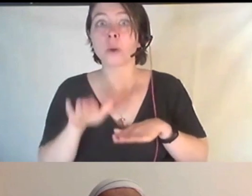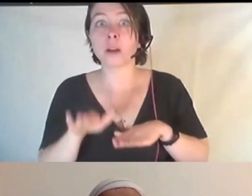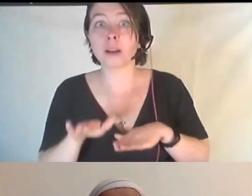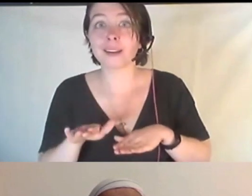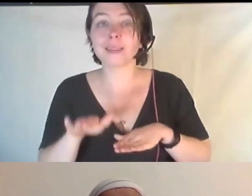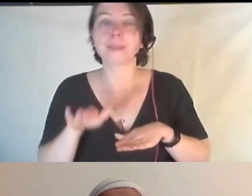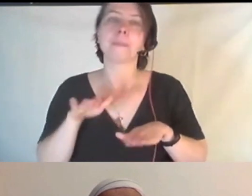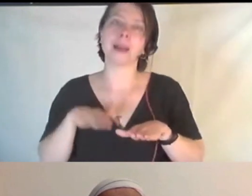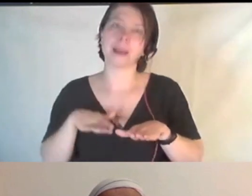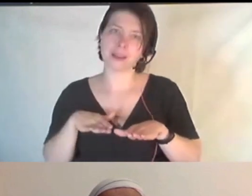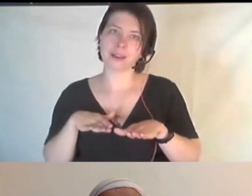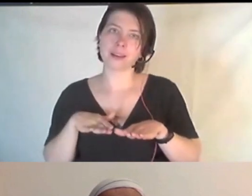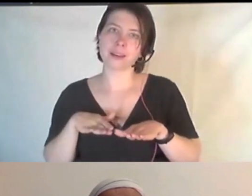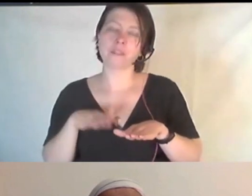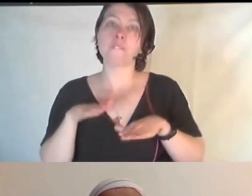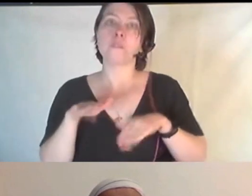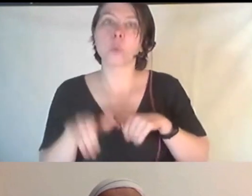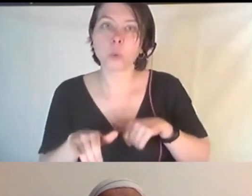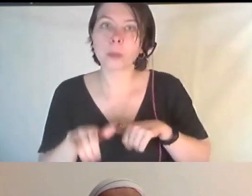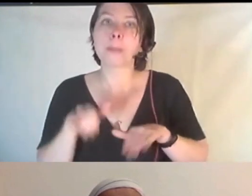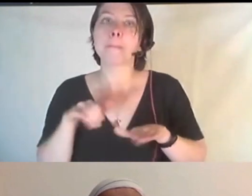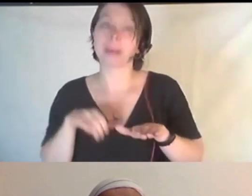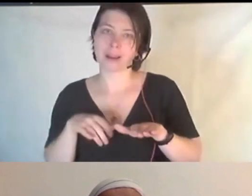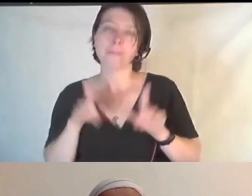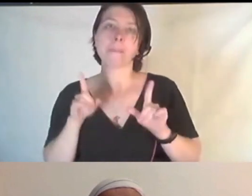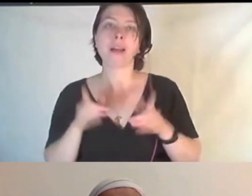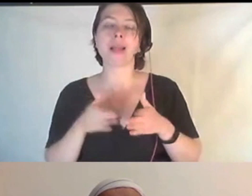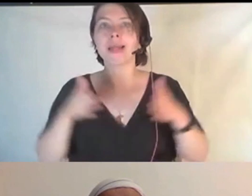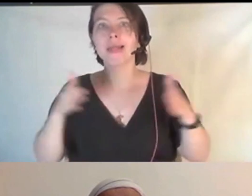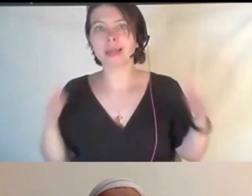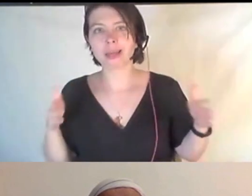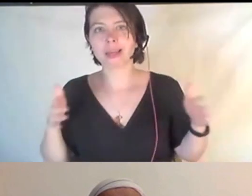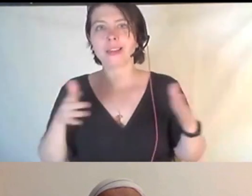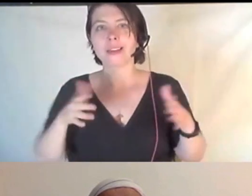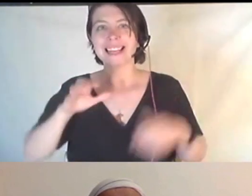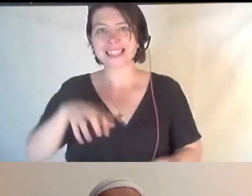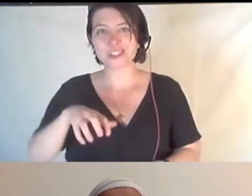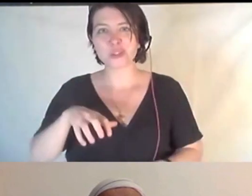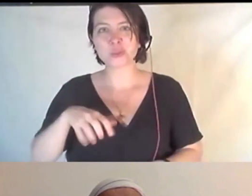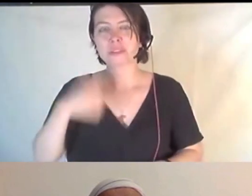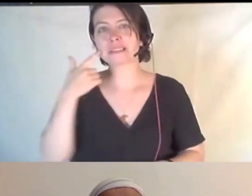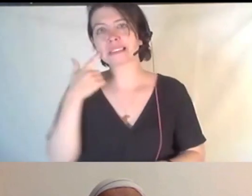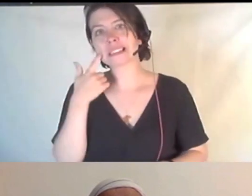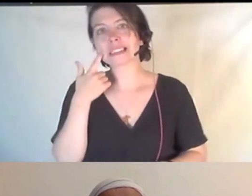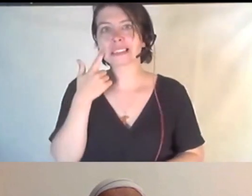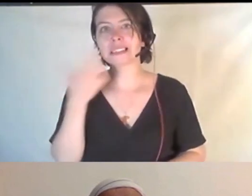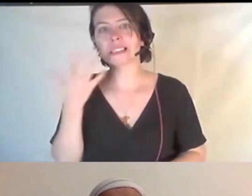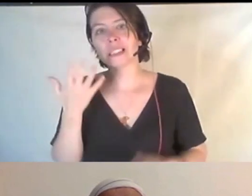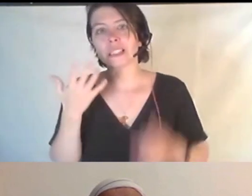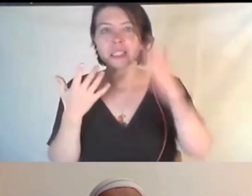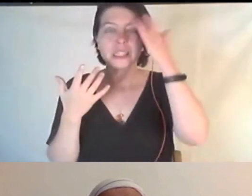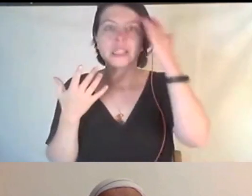And also, I think with some of the larger institutions, and question mark because of the Arts Council focus